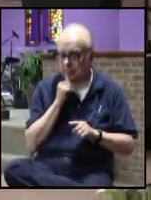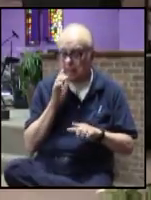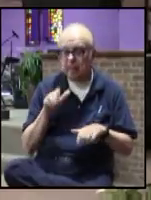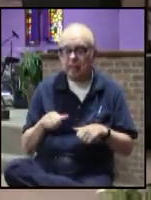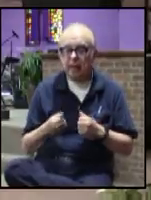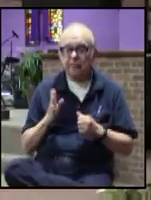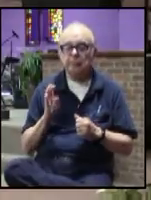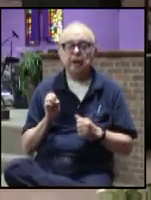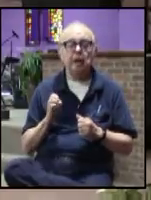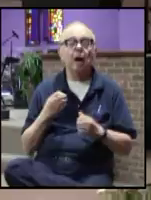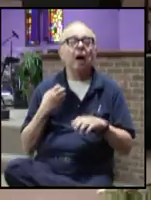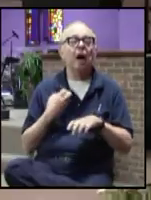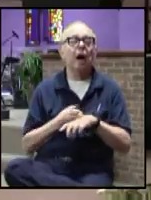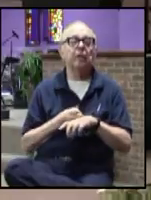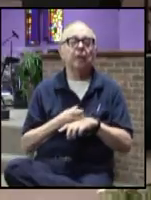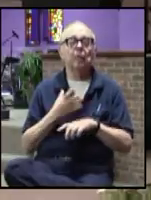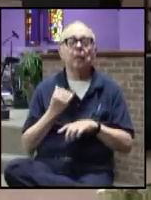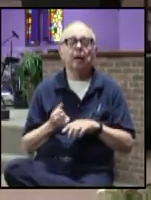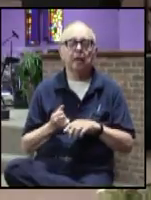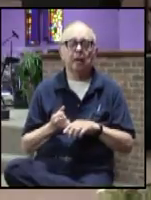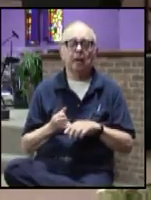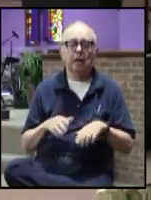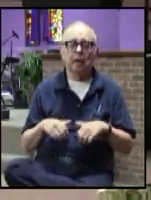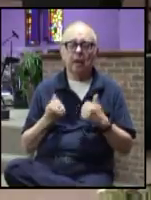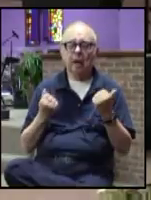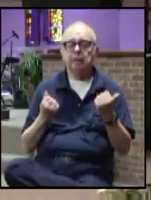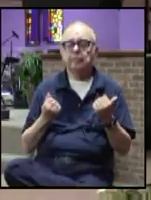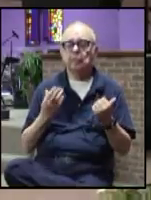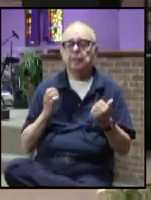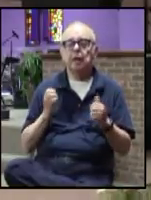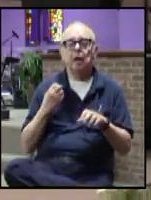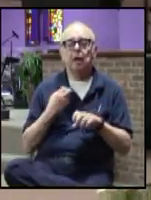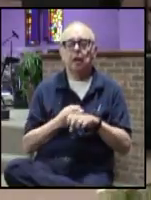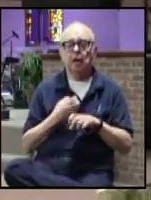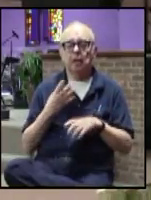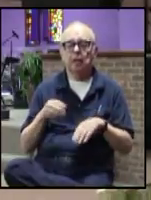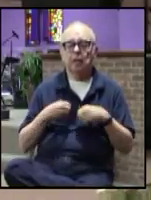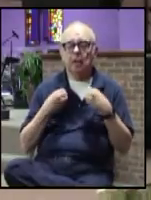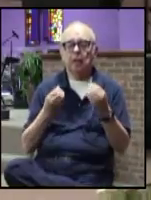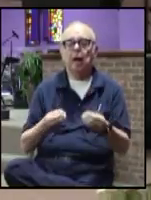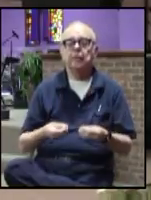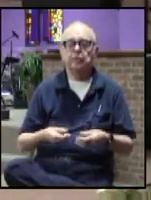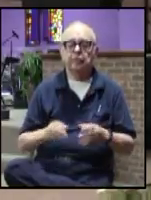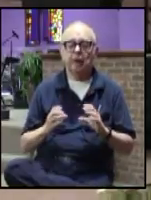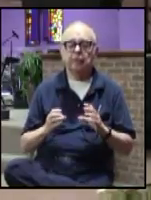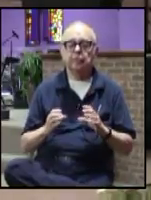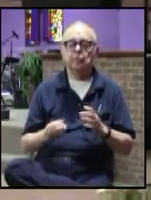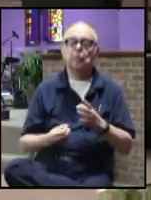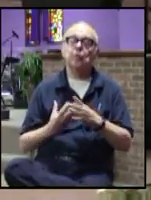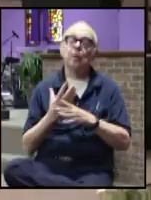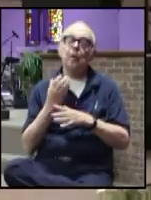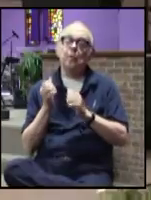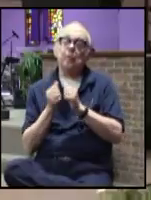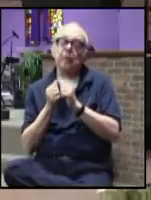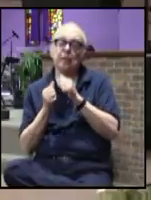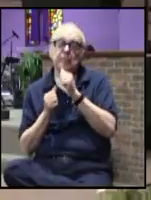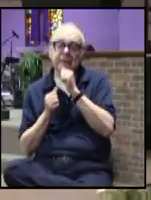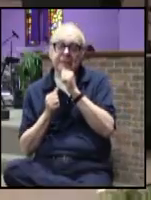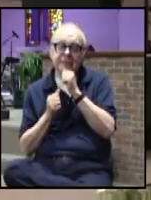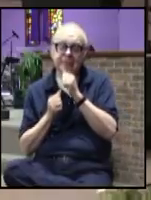rough. Why? Because life will get rough to give you a chance to grow in patience.